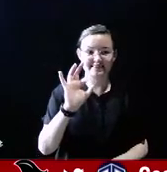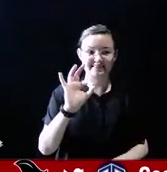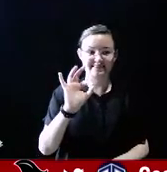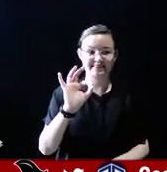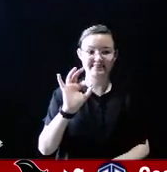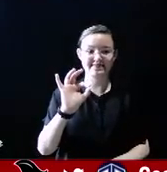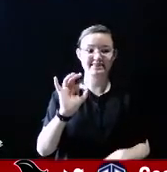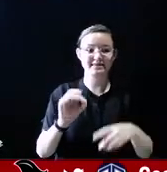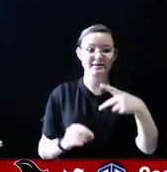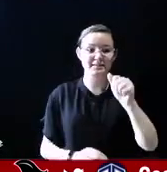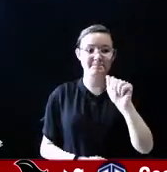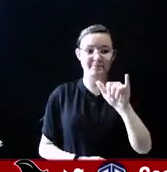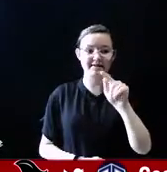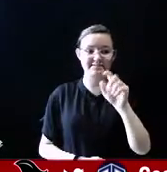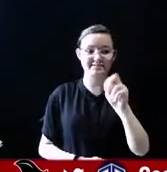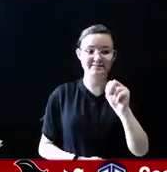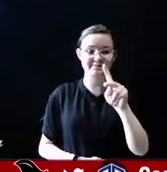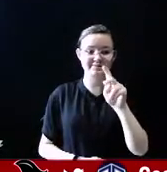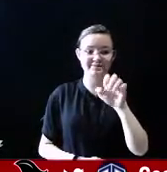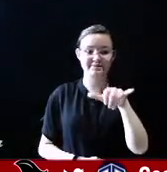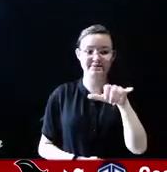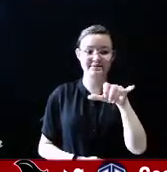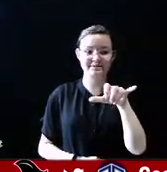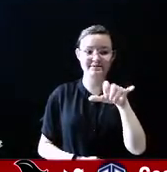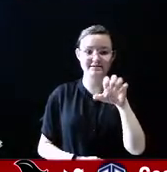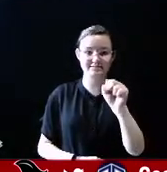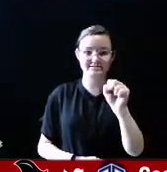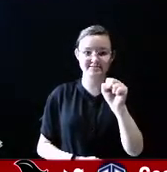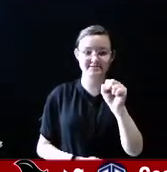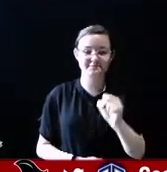Ninth, Peyton Keys.